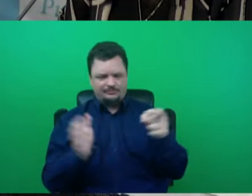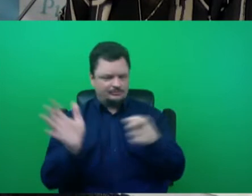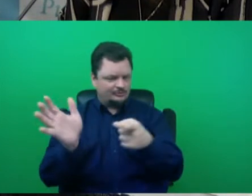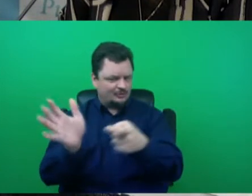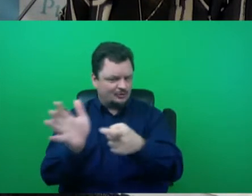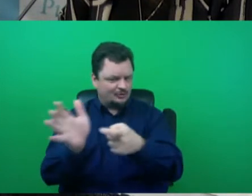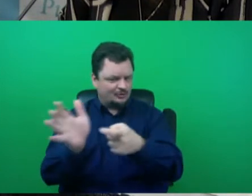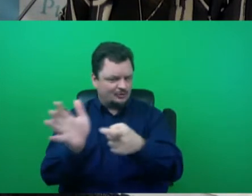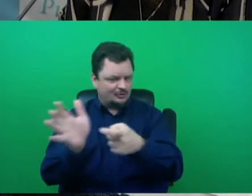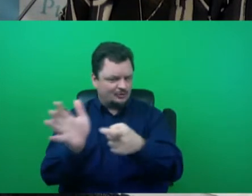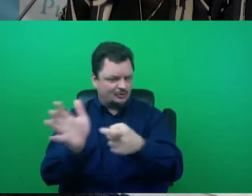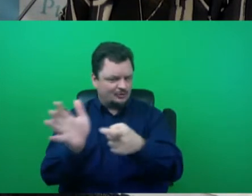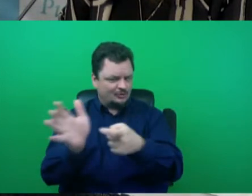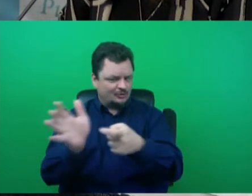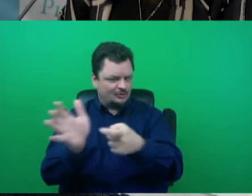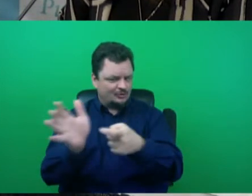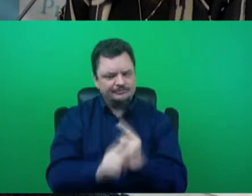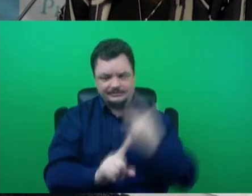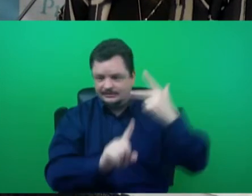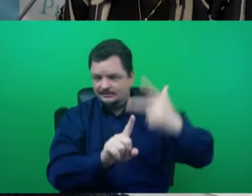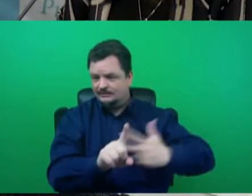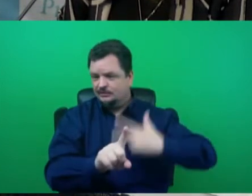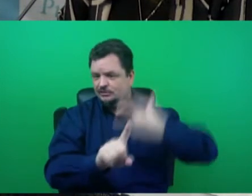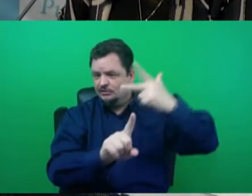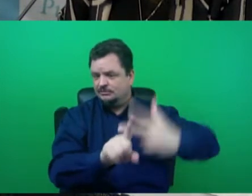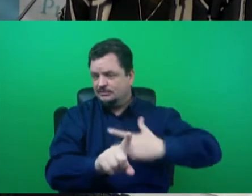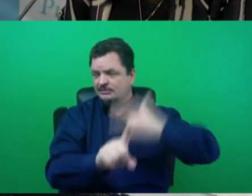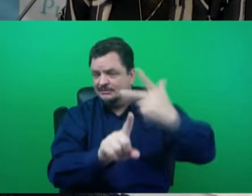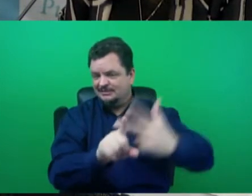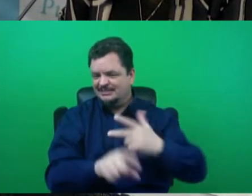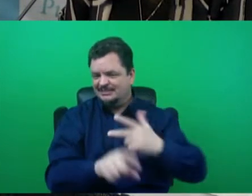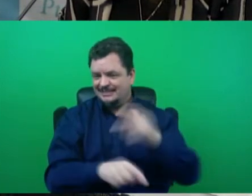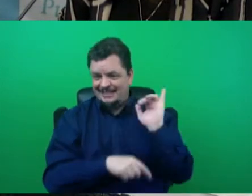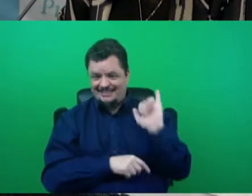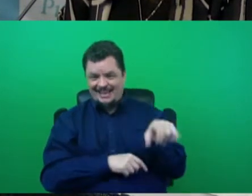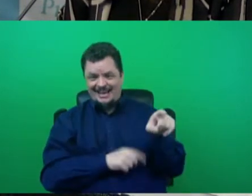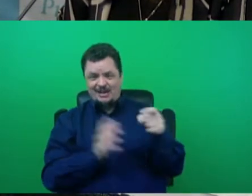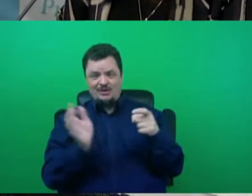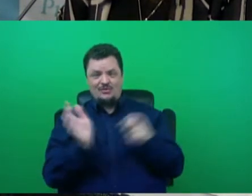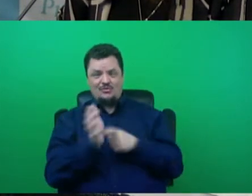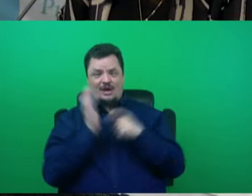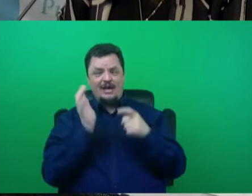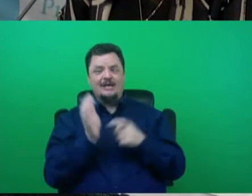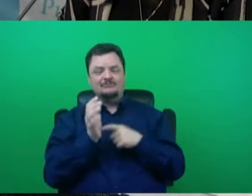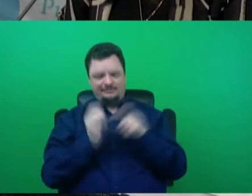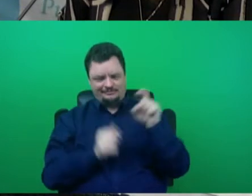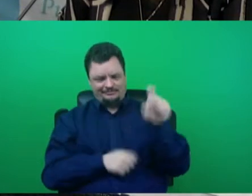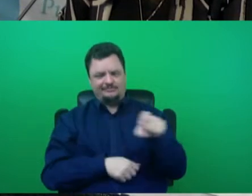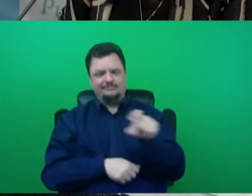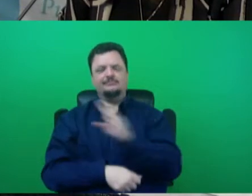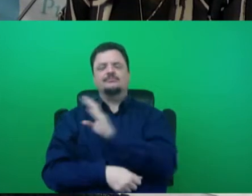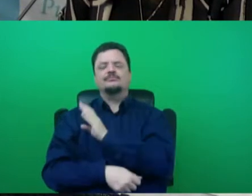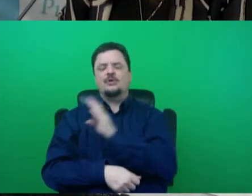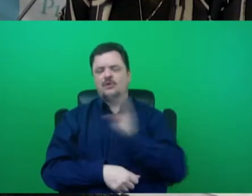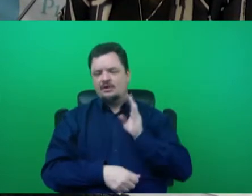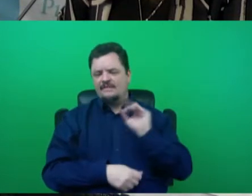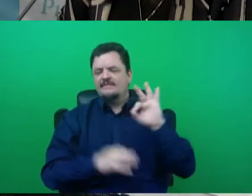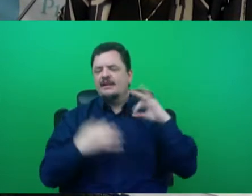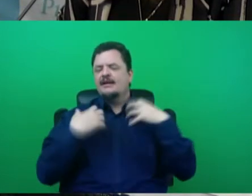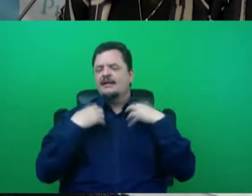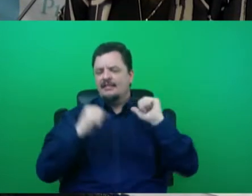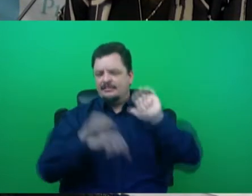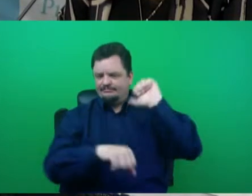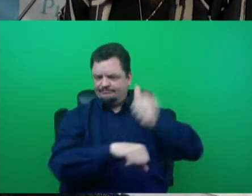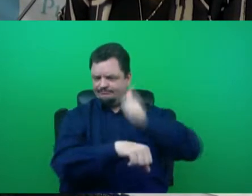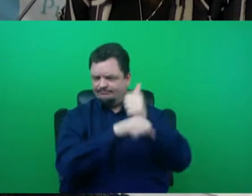may be established by resolution of the Board of Health. And whereas the Board of Health established its regular meeting schedule for calendar